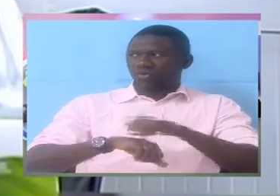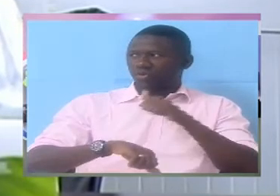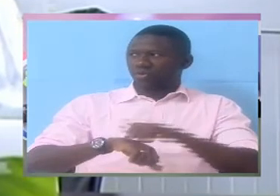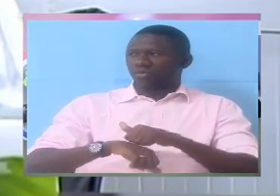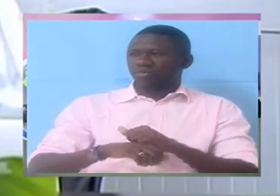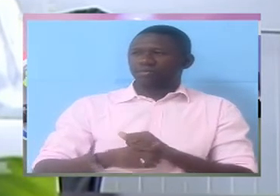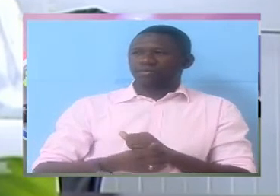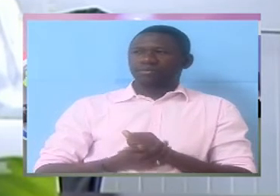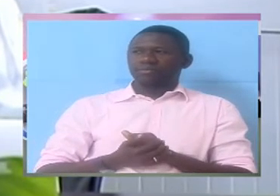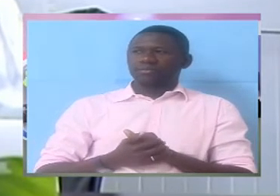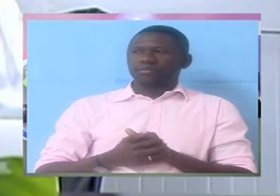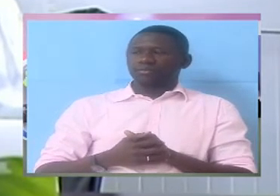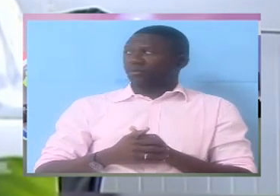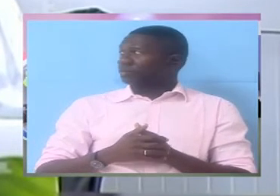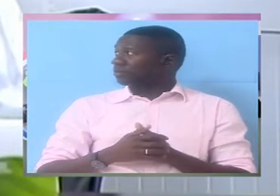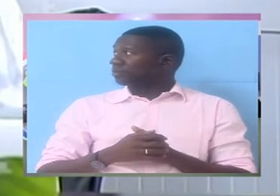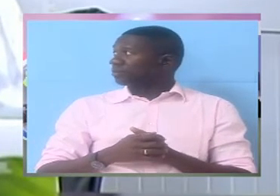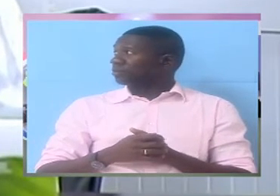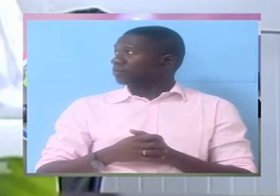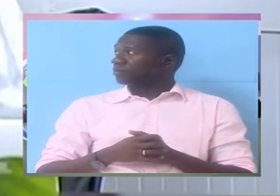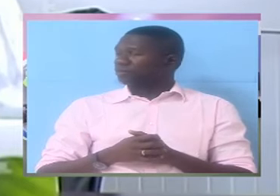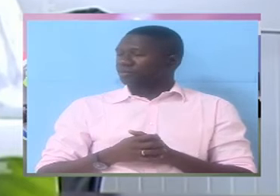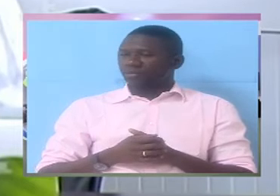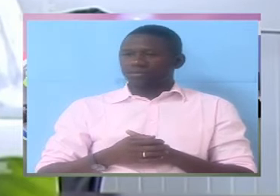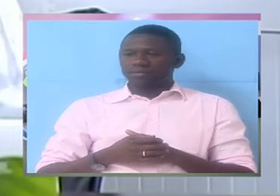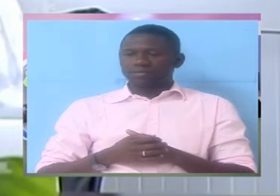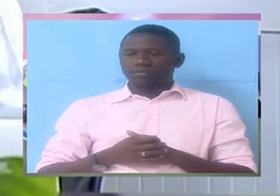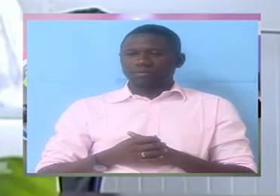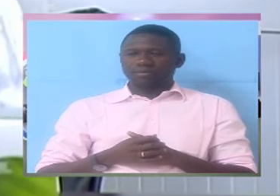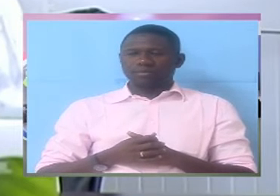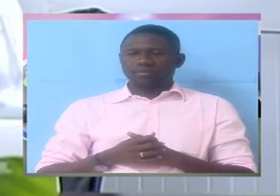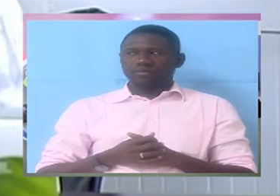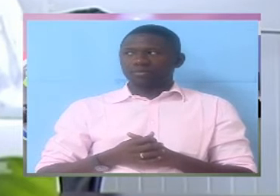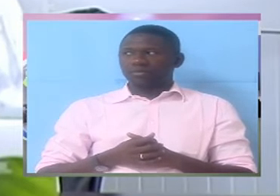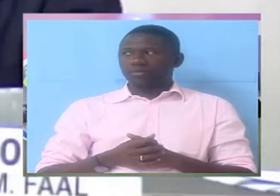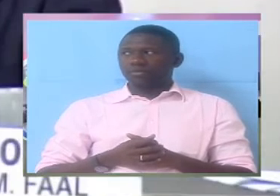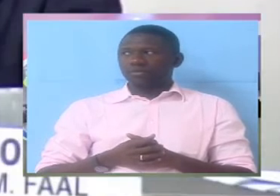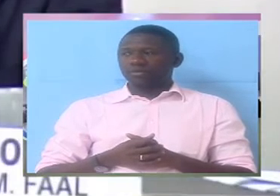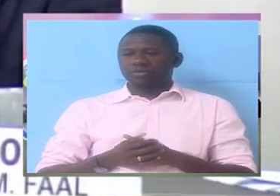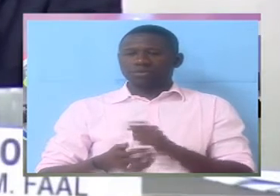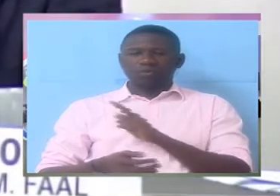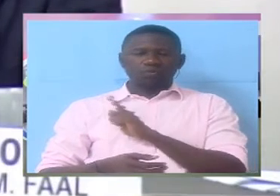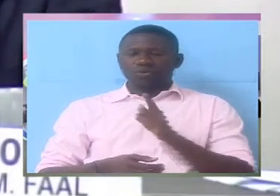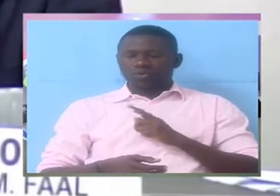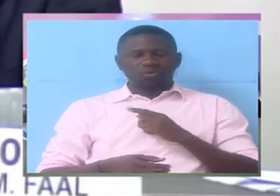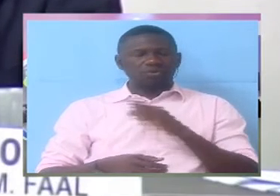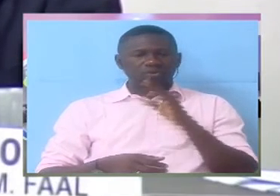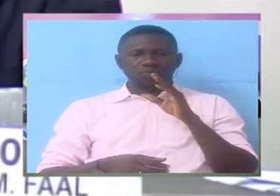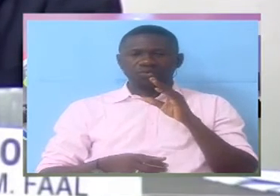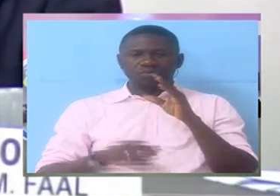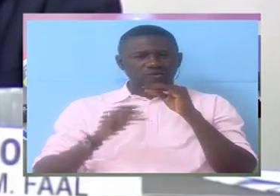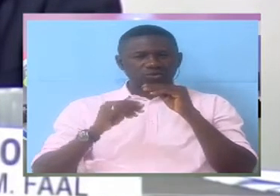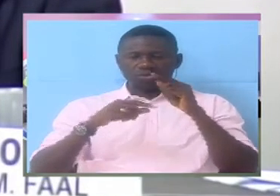asike nga wale fo barbitung to asike nga tajire anyi nga jile. We don't dwell on possibilities.